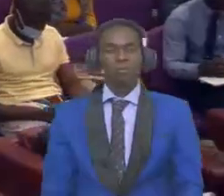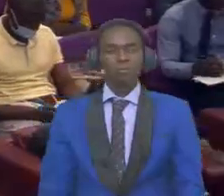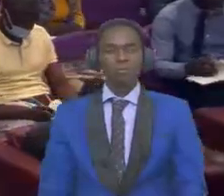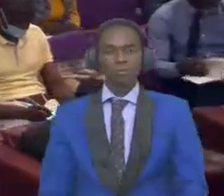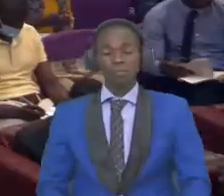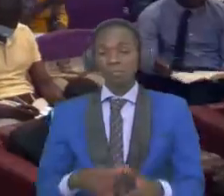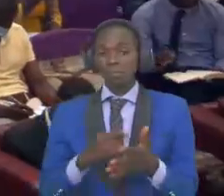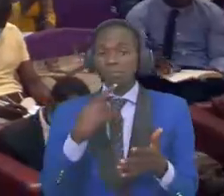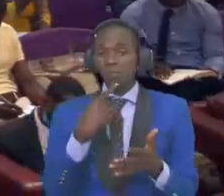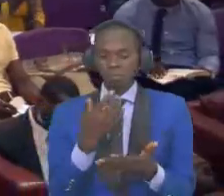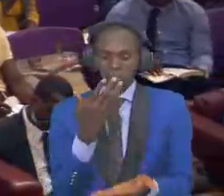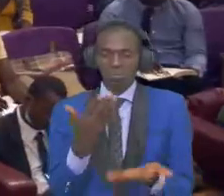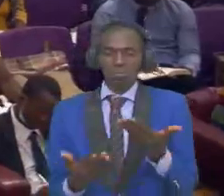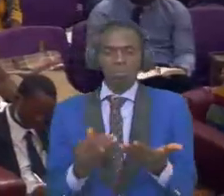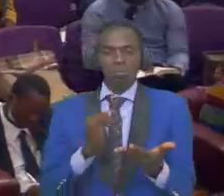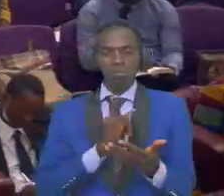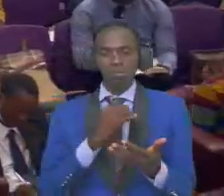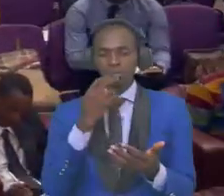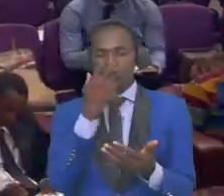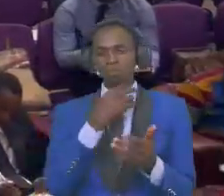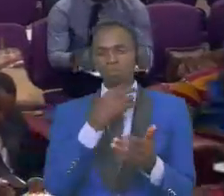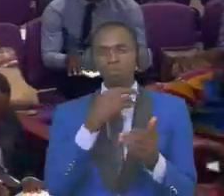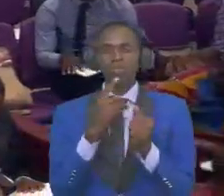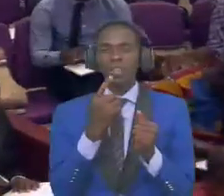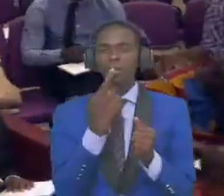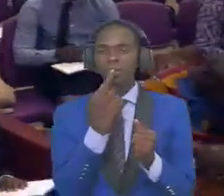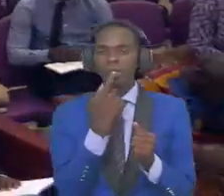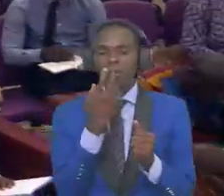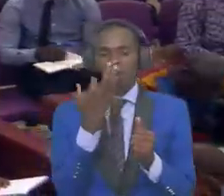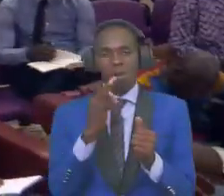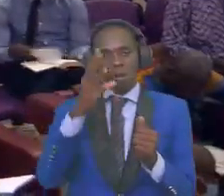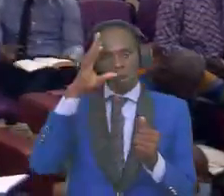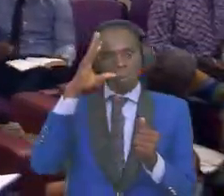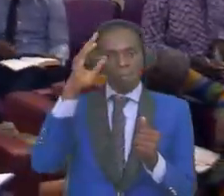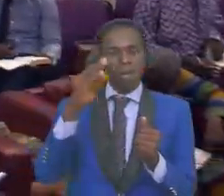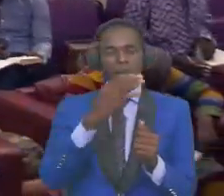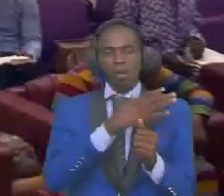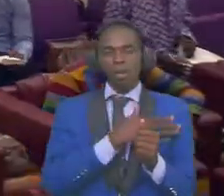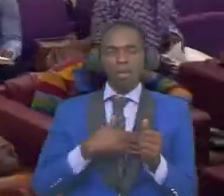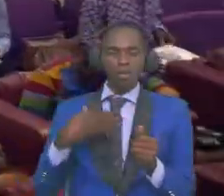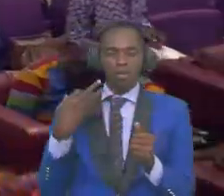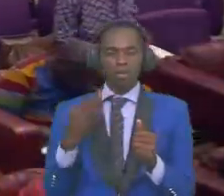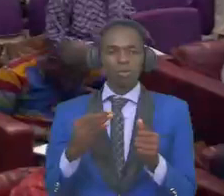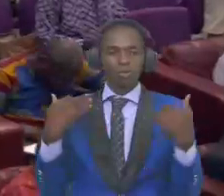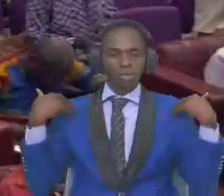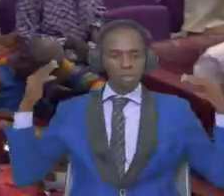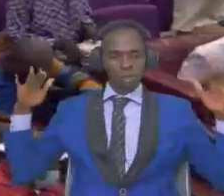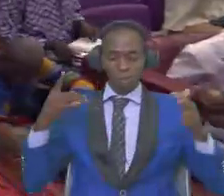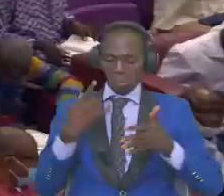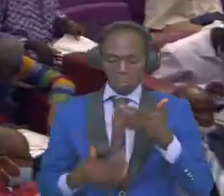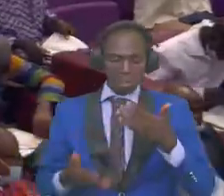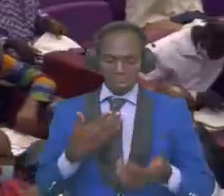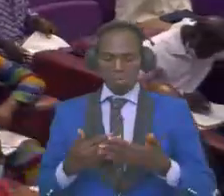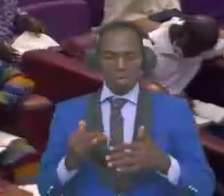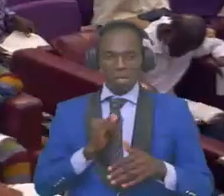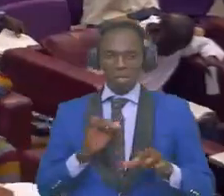says, though I speak with the tongues of men and of angels, whatever I do